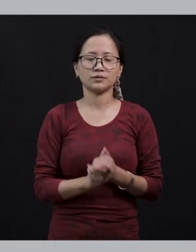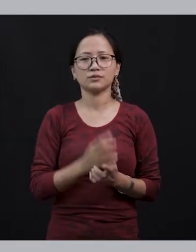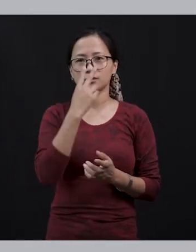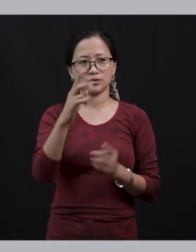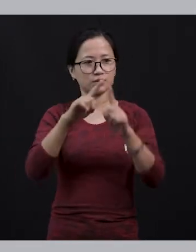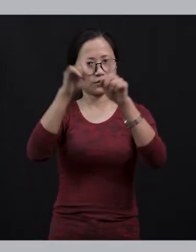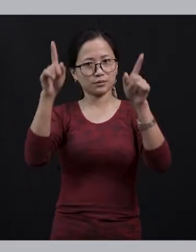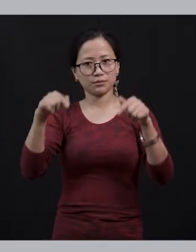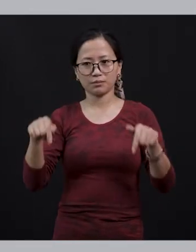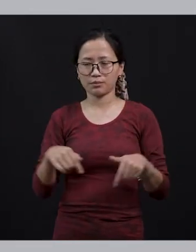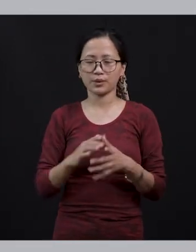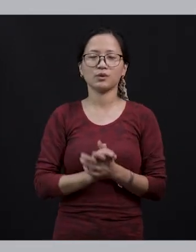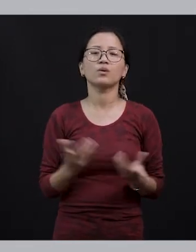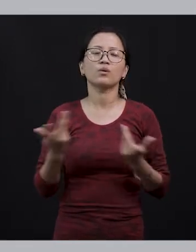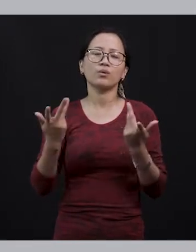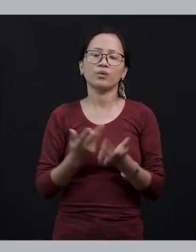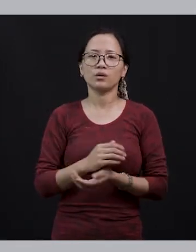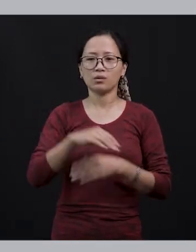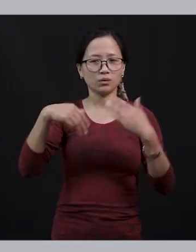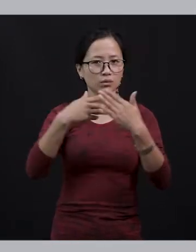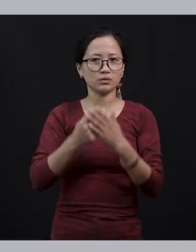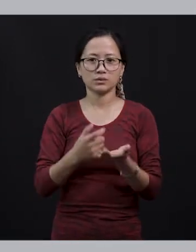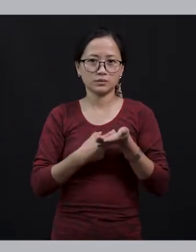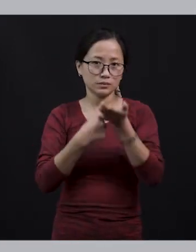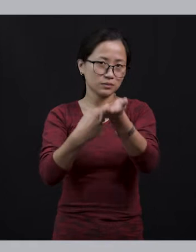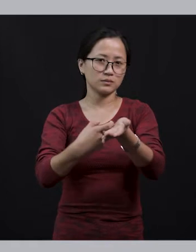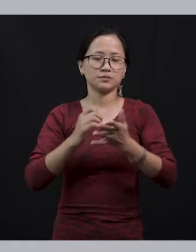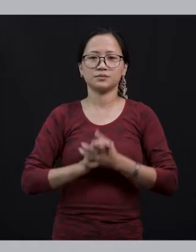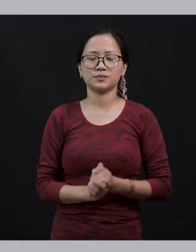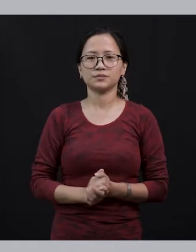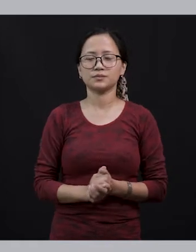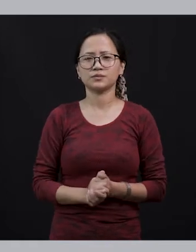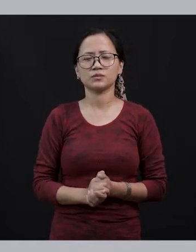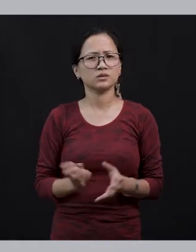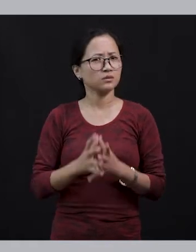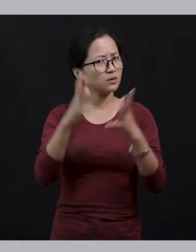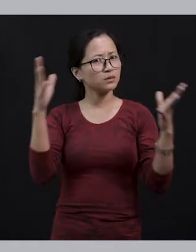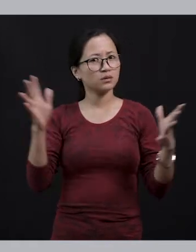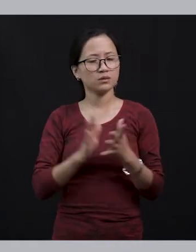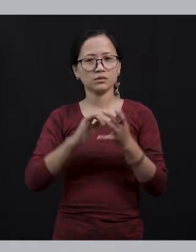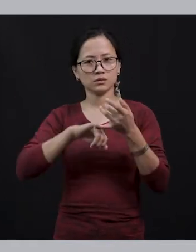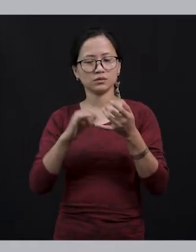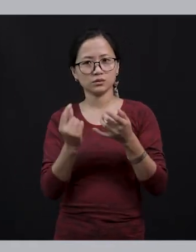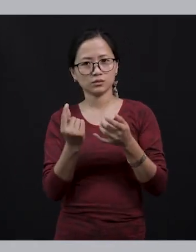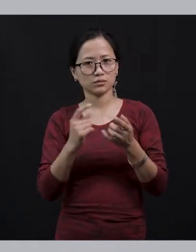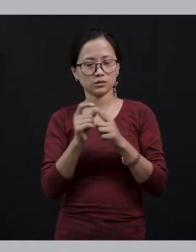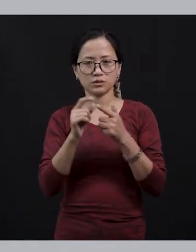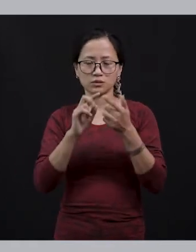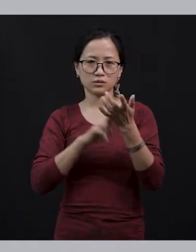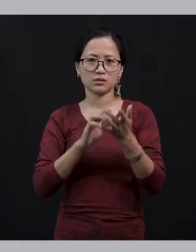map also, you'll get an idea where all did they rule. So majorly, as you can see, southern part was